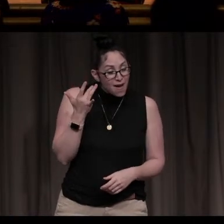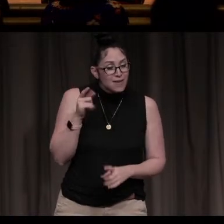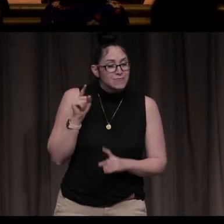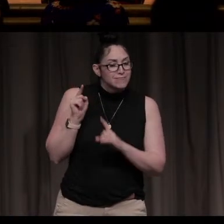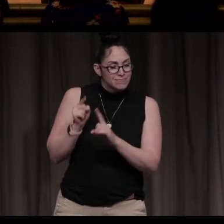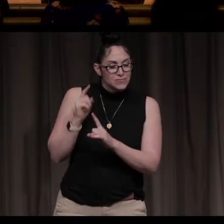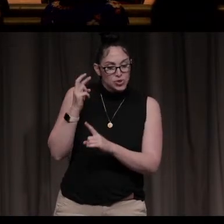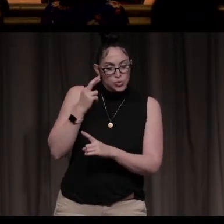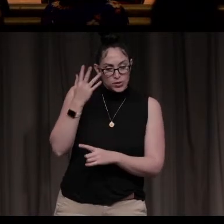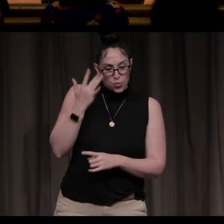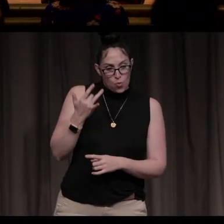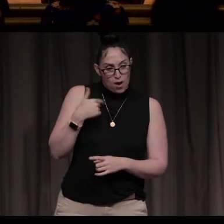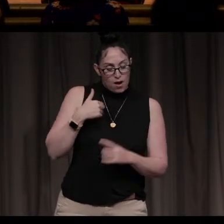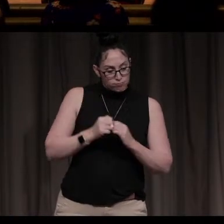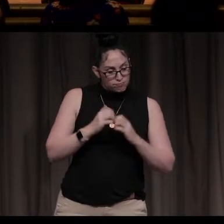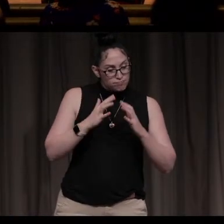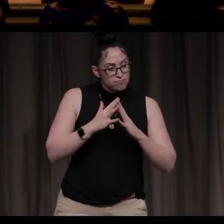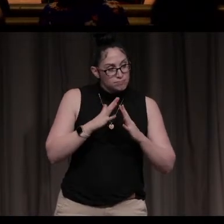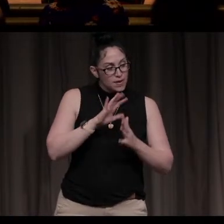have that cultural center,